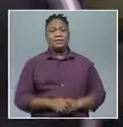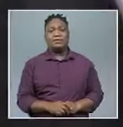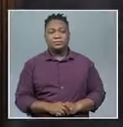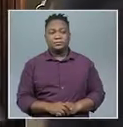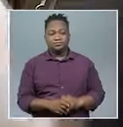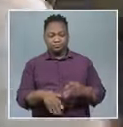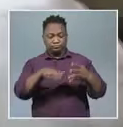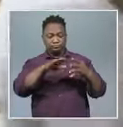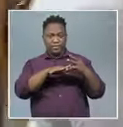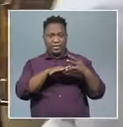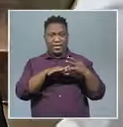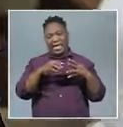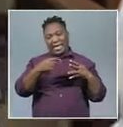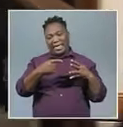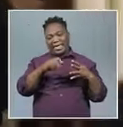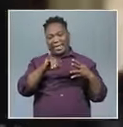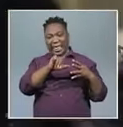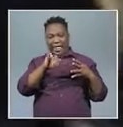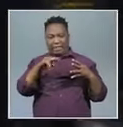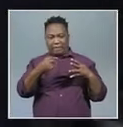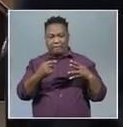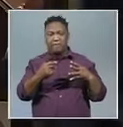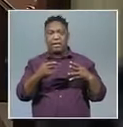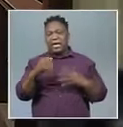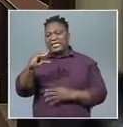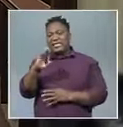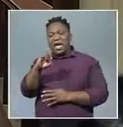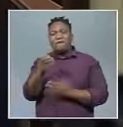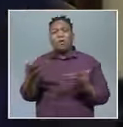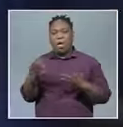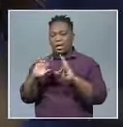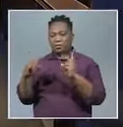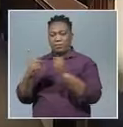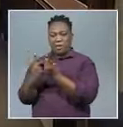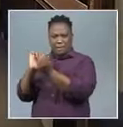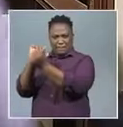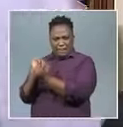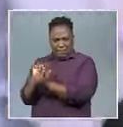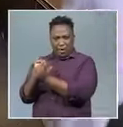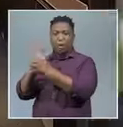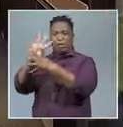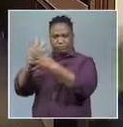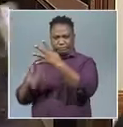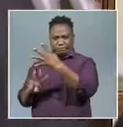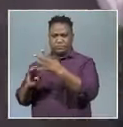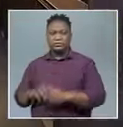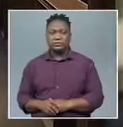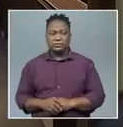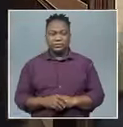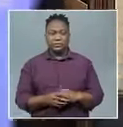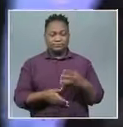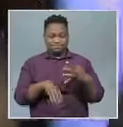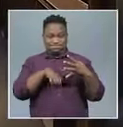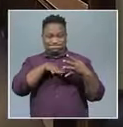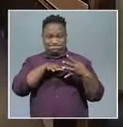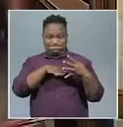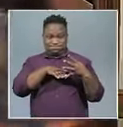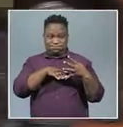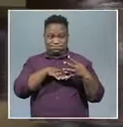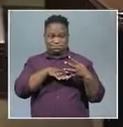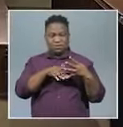and Patrick Gillingham, the former CFO of Correctional Services. Also in court and set to be charged